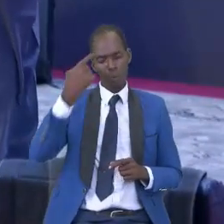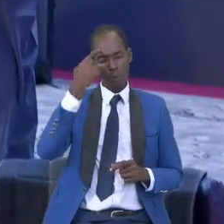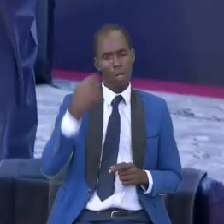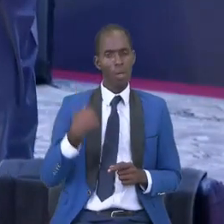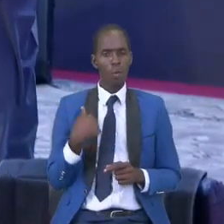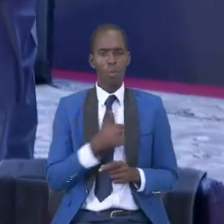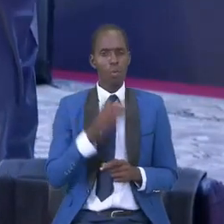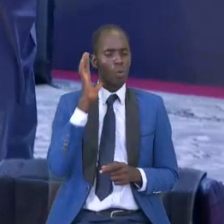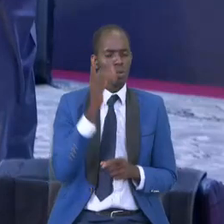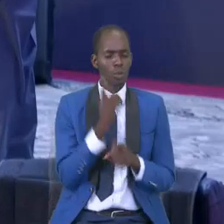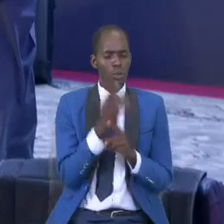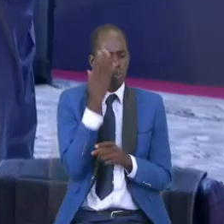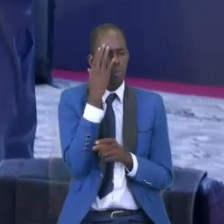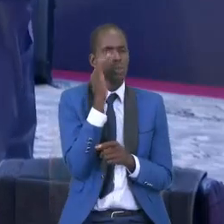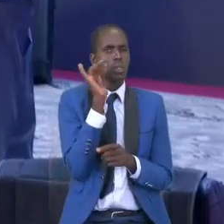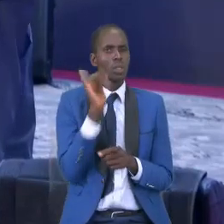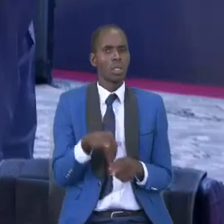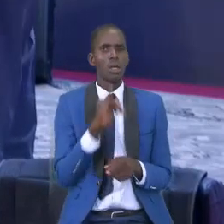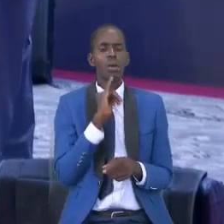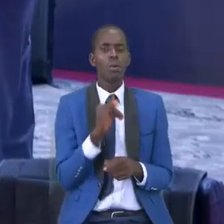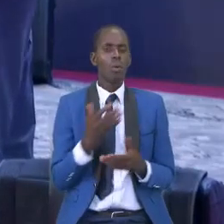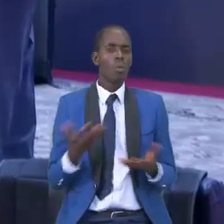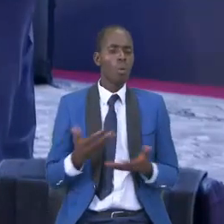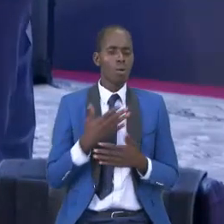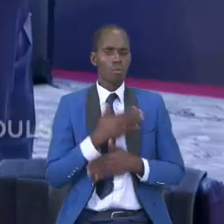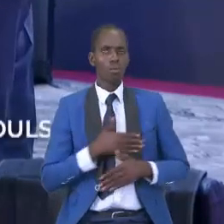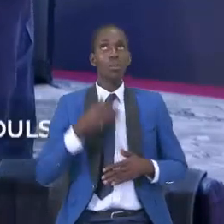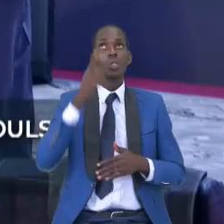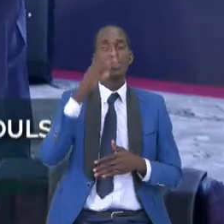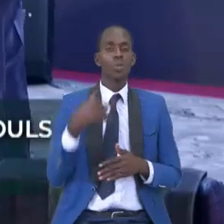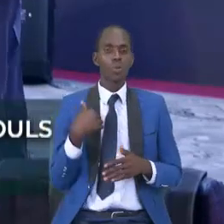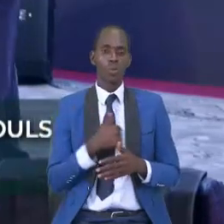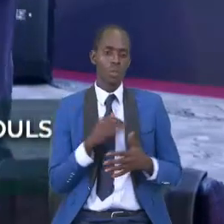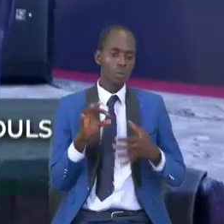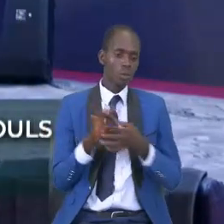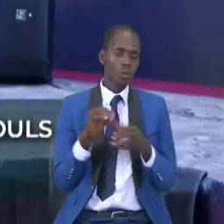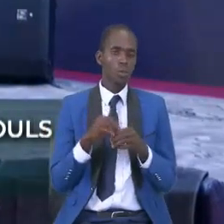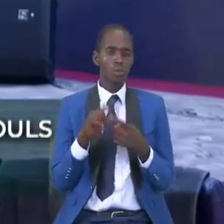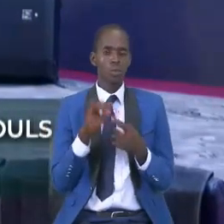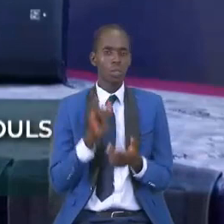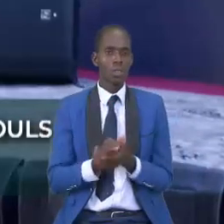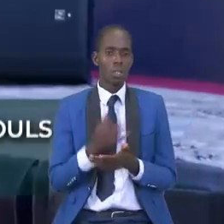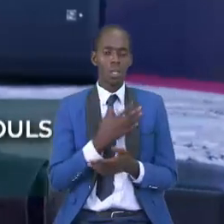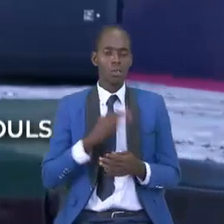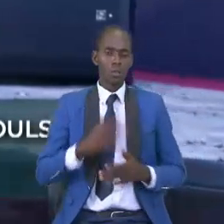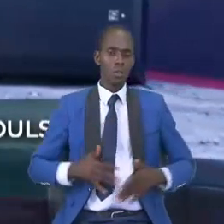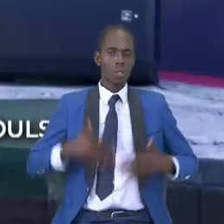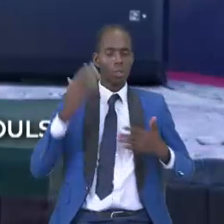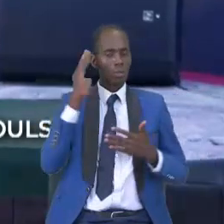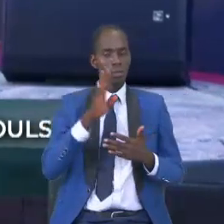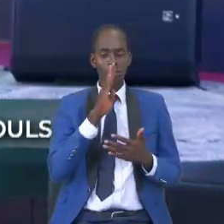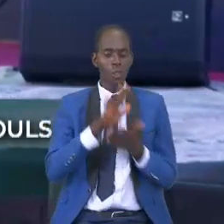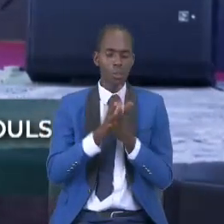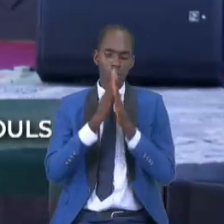we key into that and we flow with that. And your life will be peaceful in Jesus' name. We're coming to number three